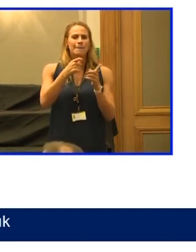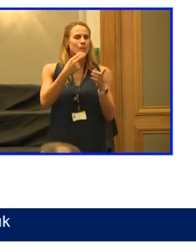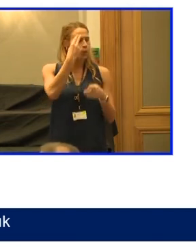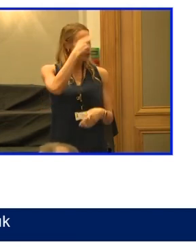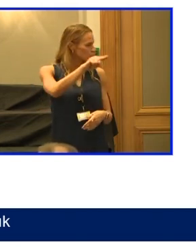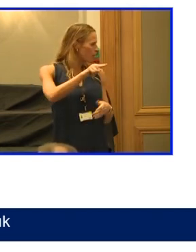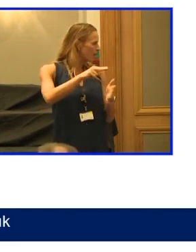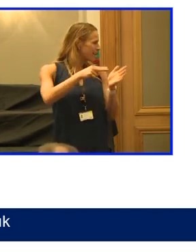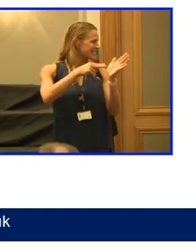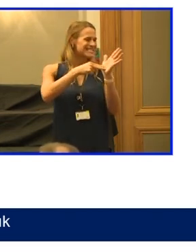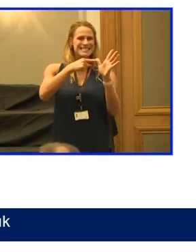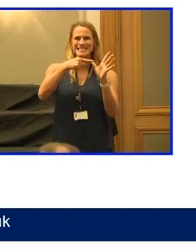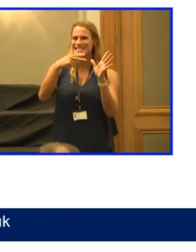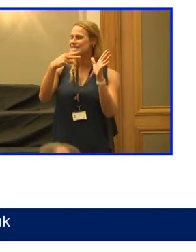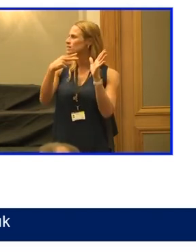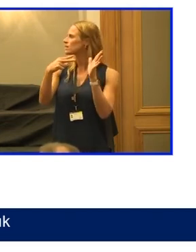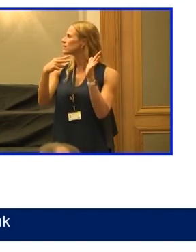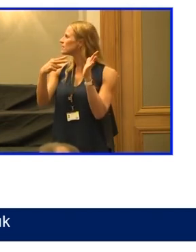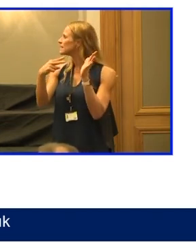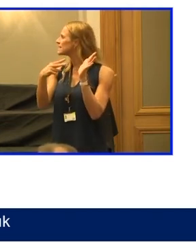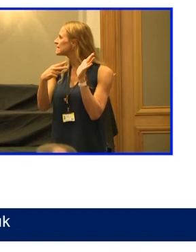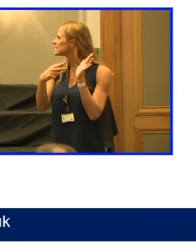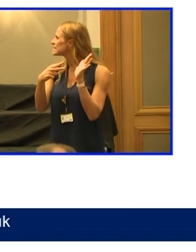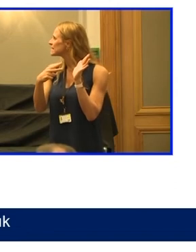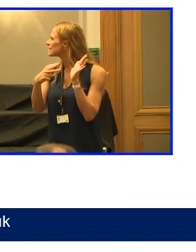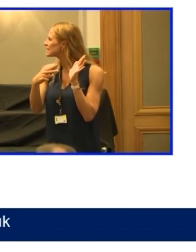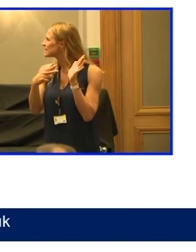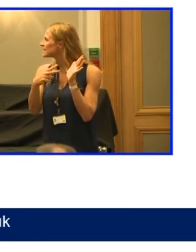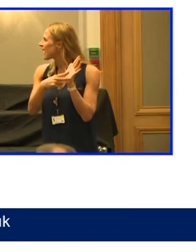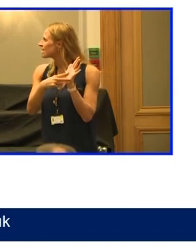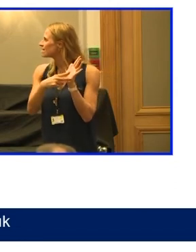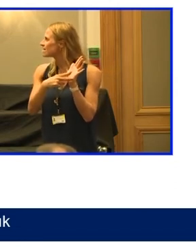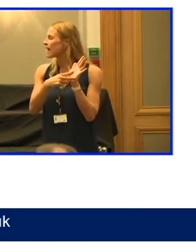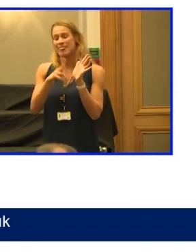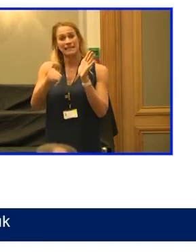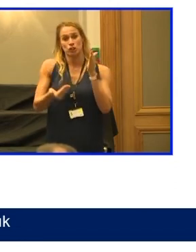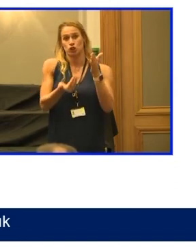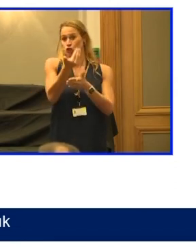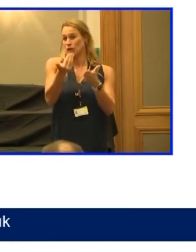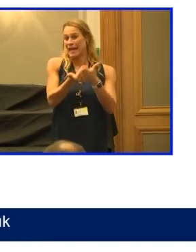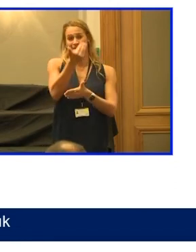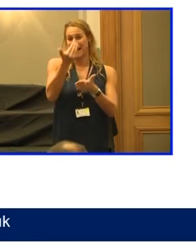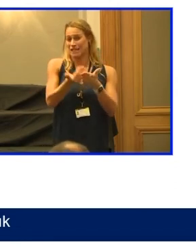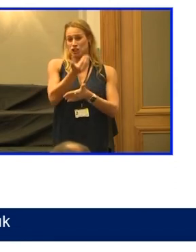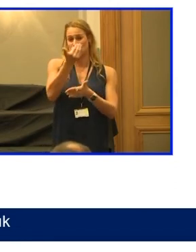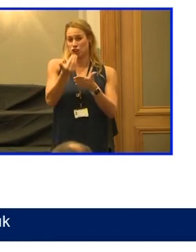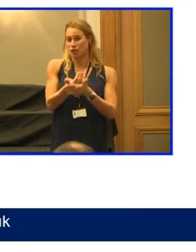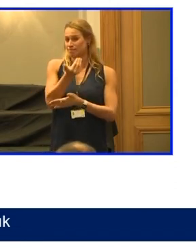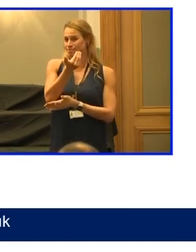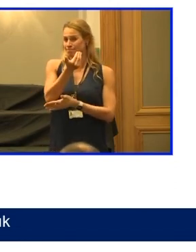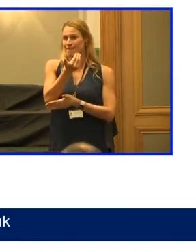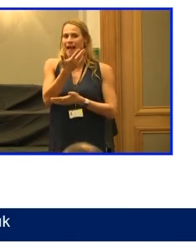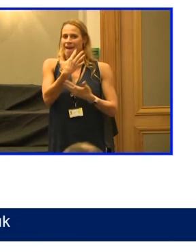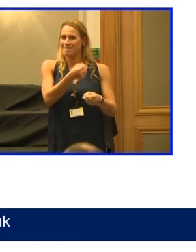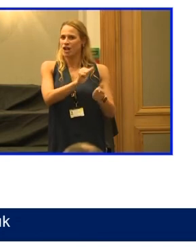A couple people, okay. So this is now going on to innovation. And I've got a colleague here, we can probably talk about other innovations as